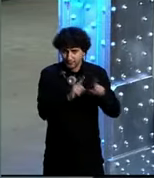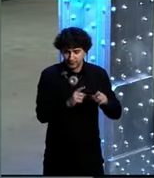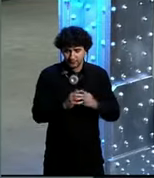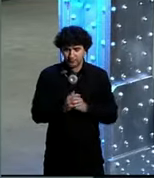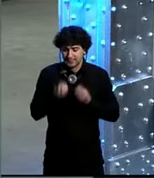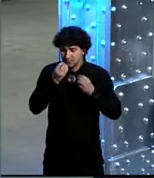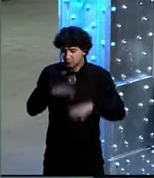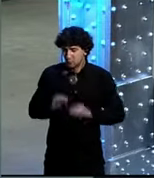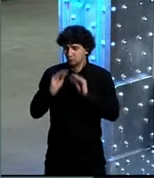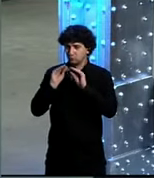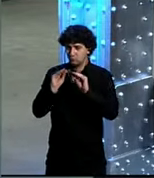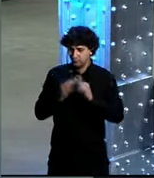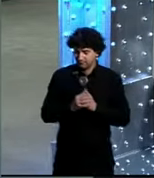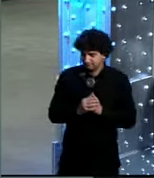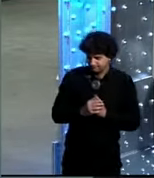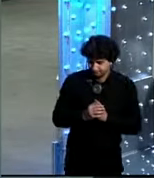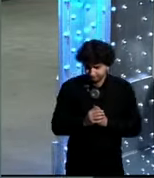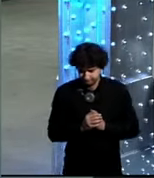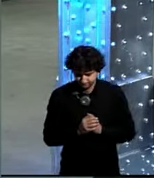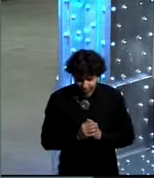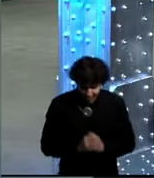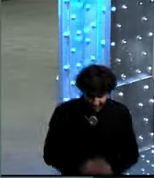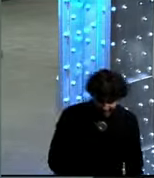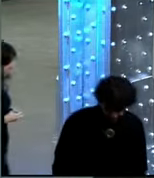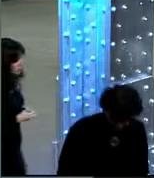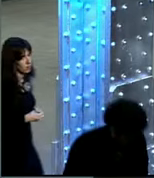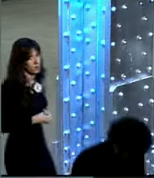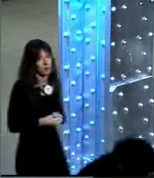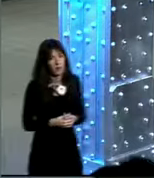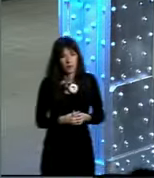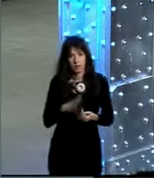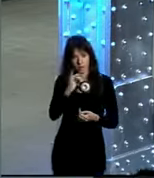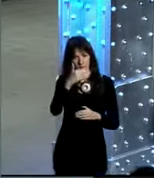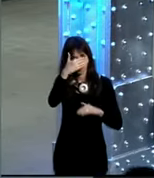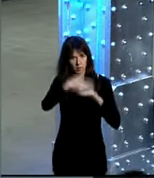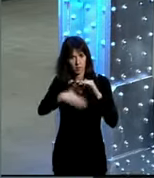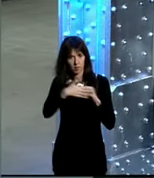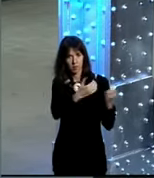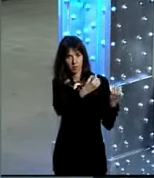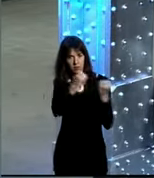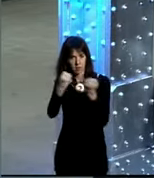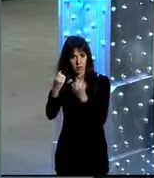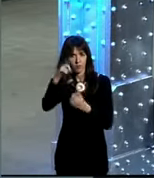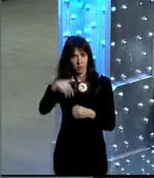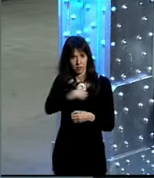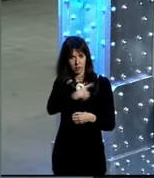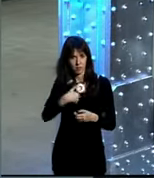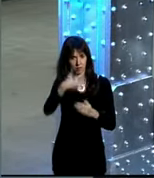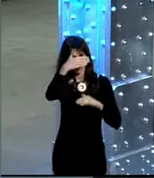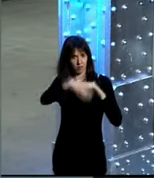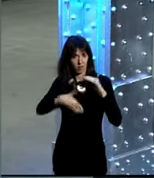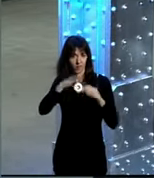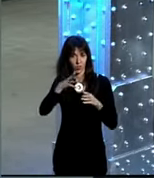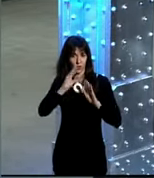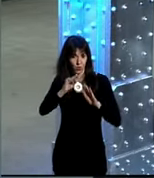We can feel confined by the restrictions that those characters that we are working with, that they put on us. So I showed them a project we worked on